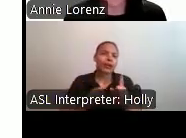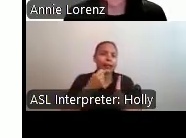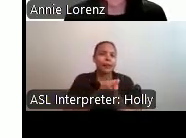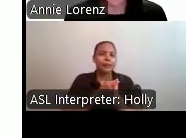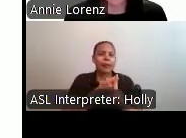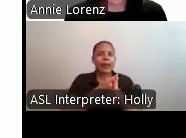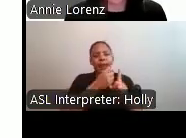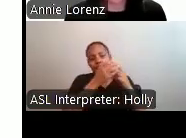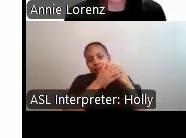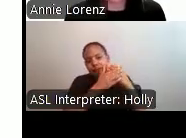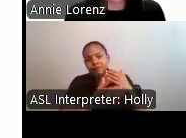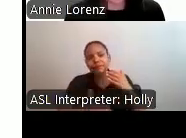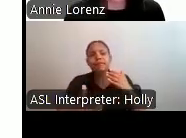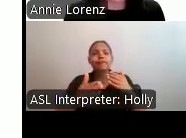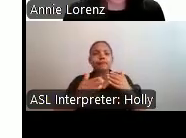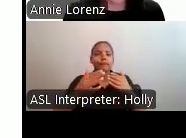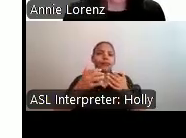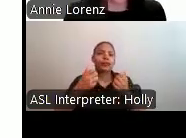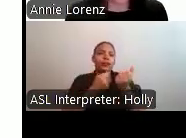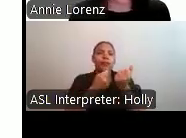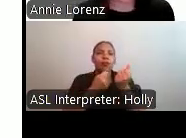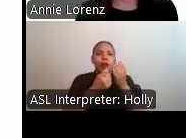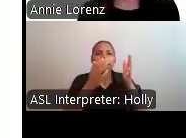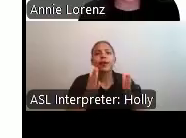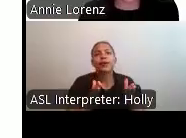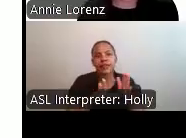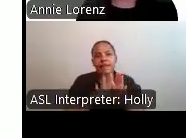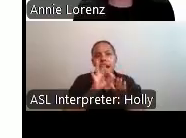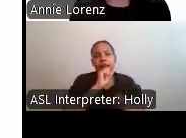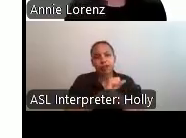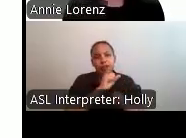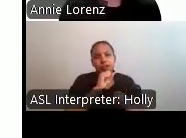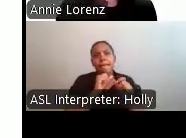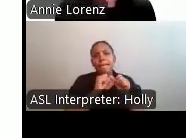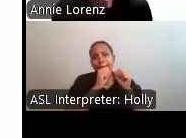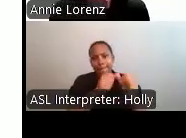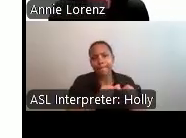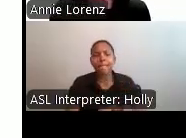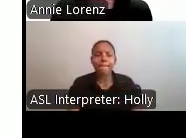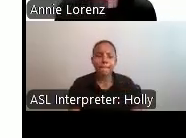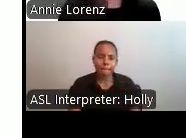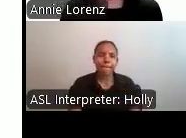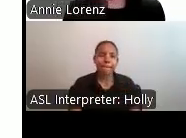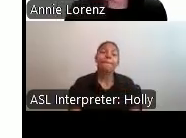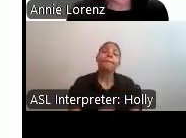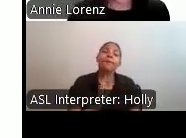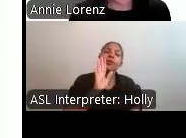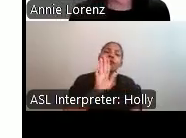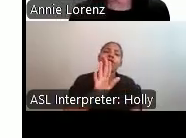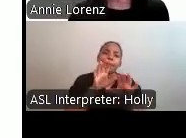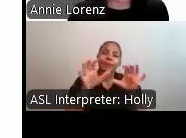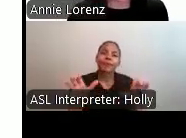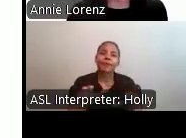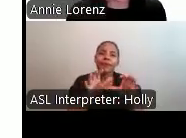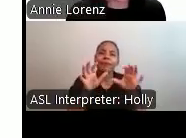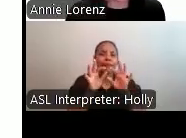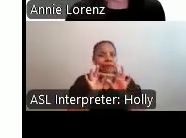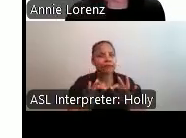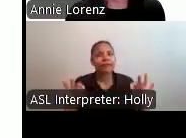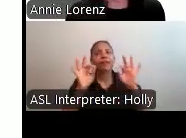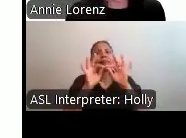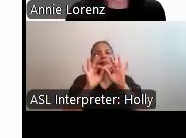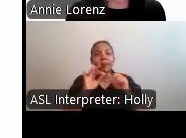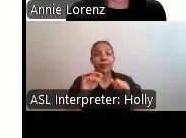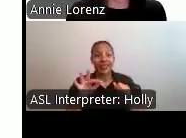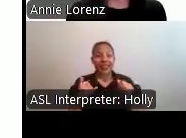employment. Next slide. Your actions matter. When we lead with recognition